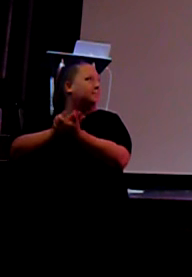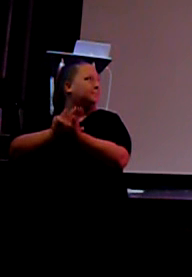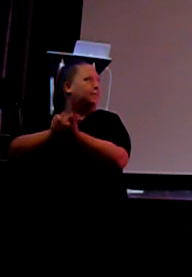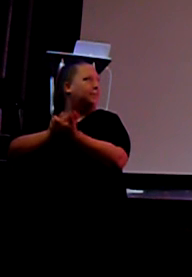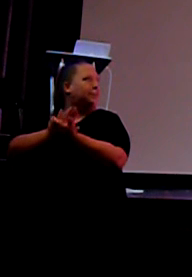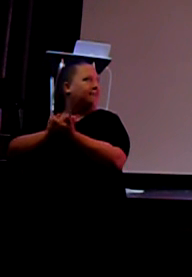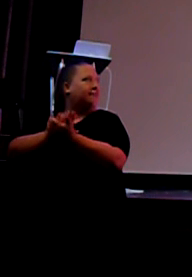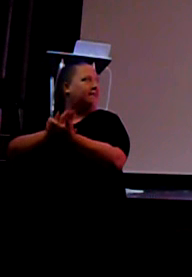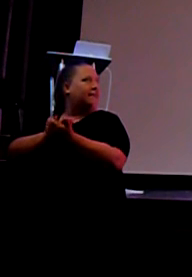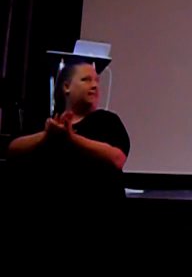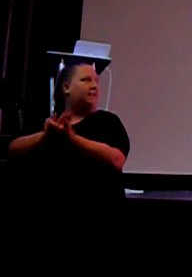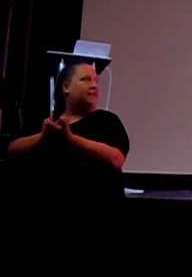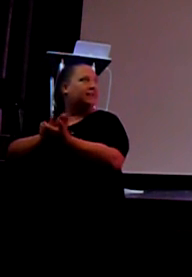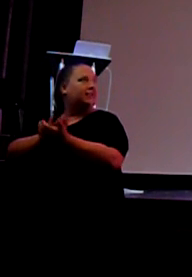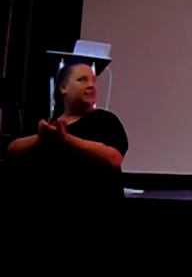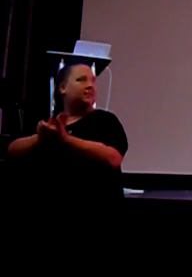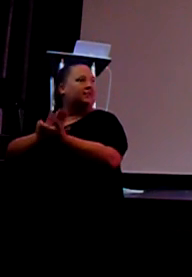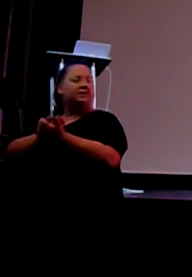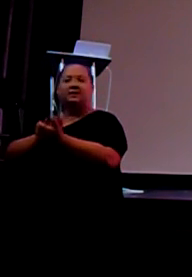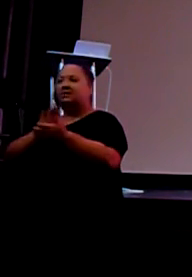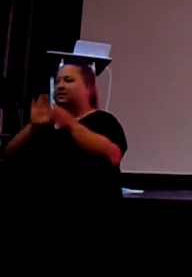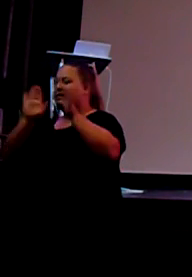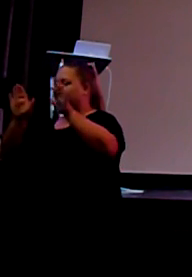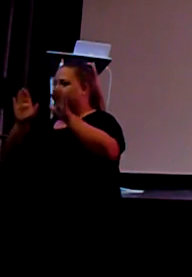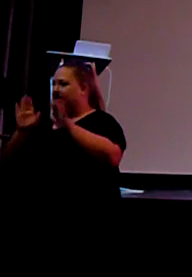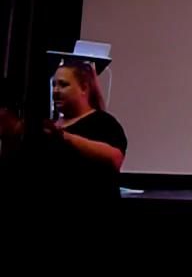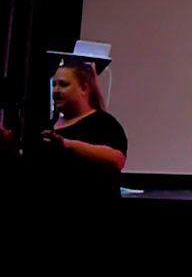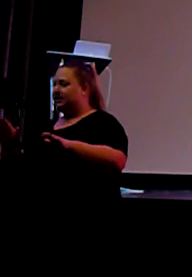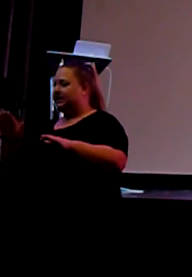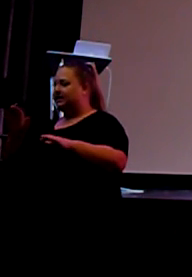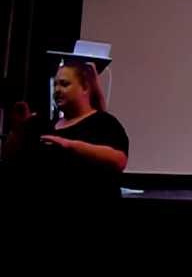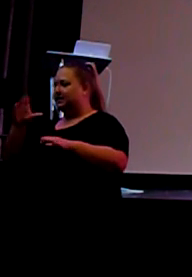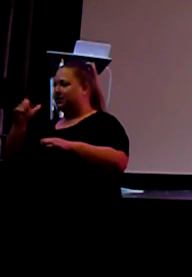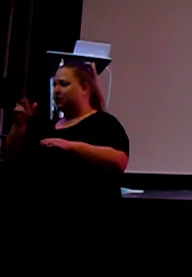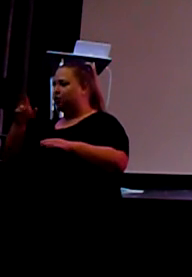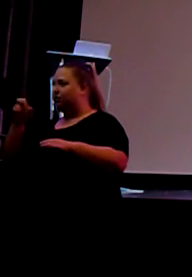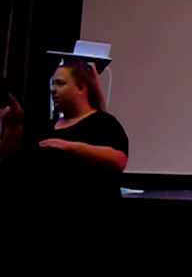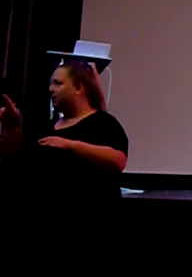so he has a fantastic career with us in the